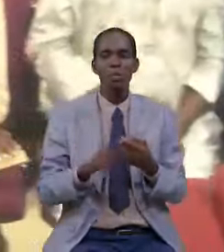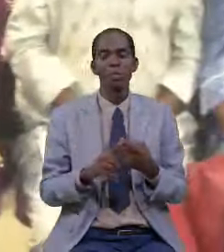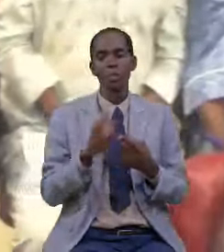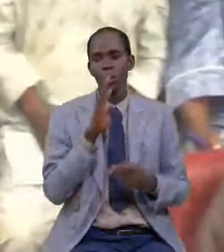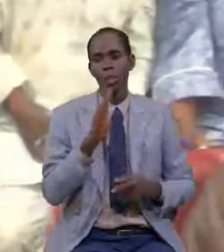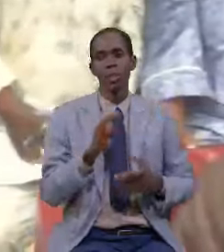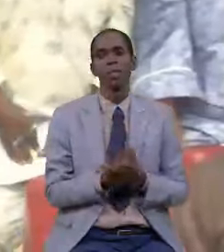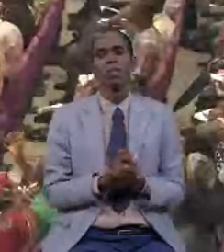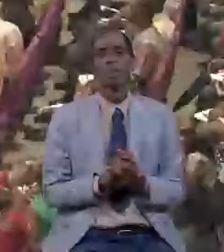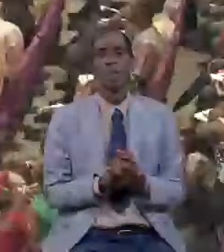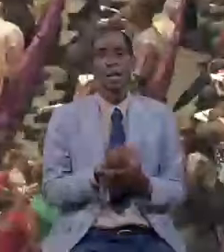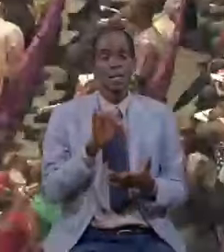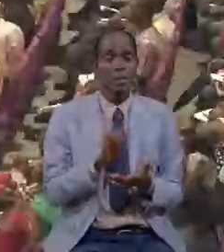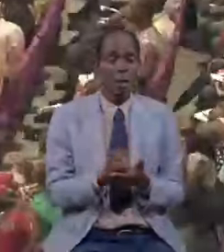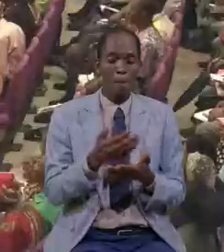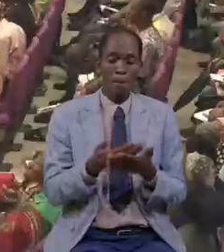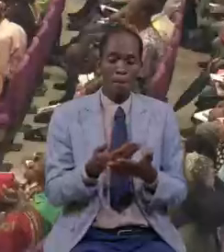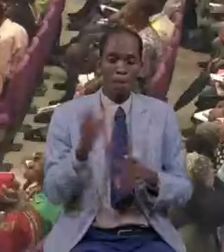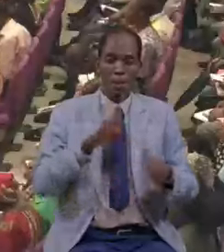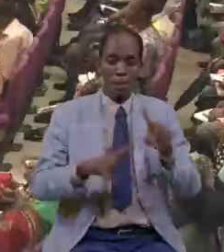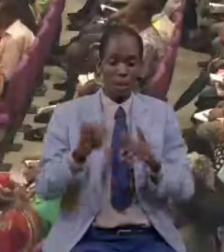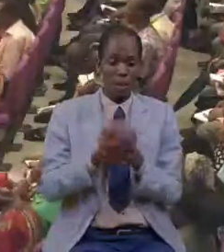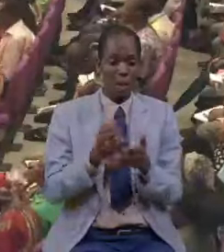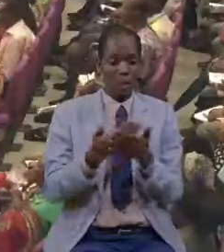That before I call,